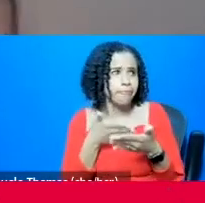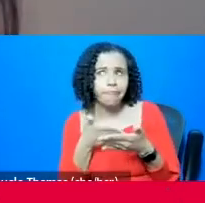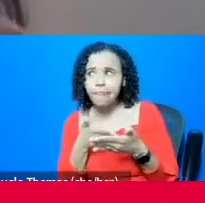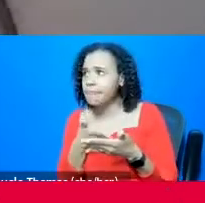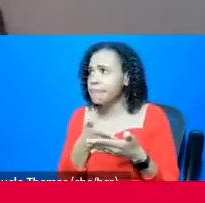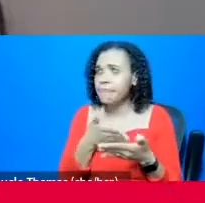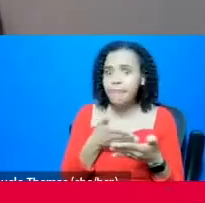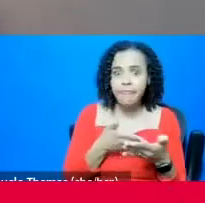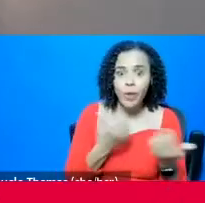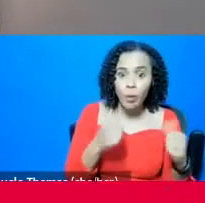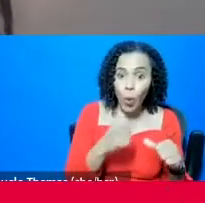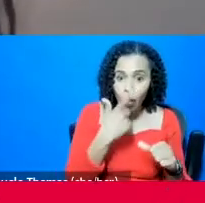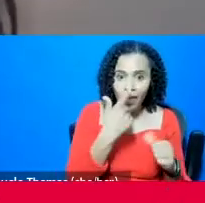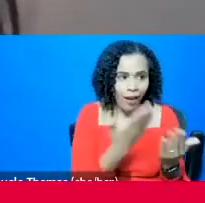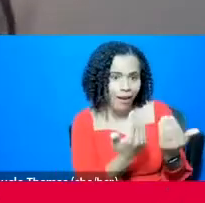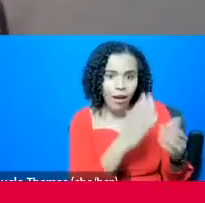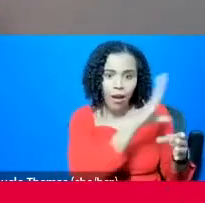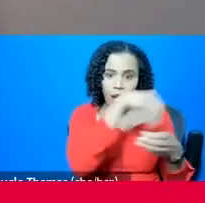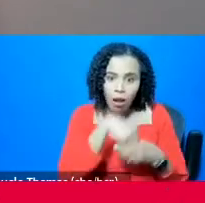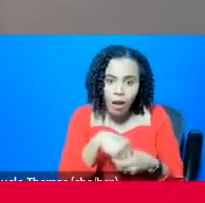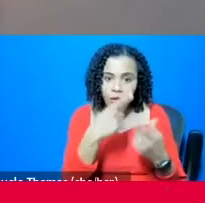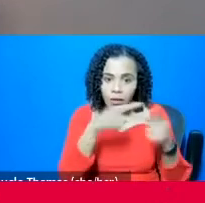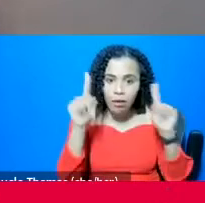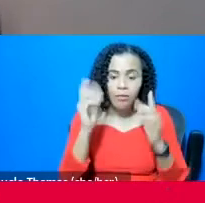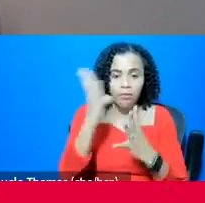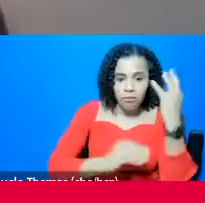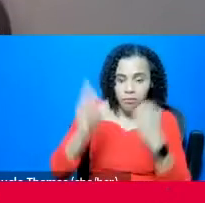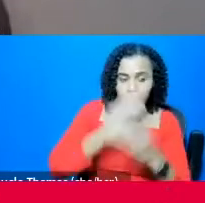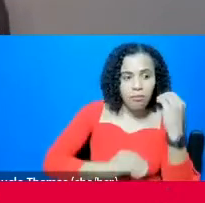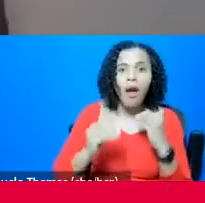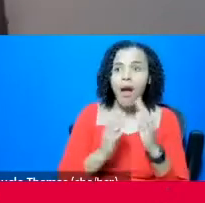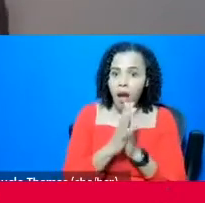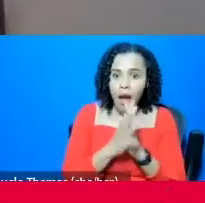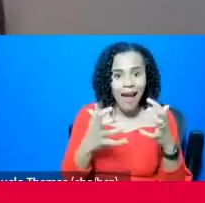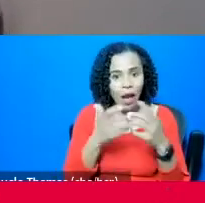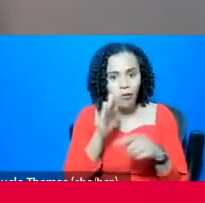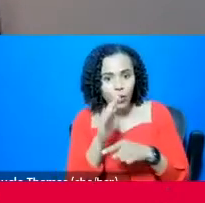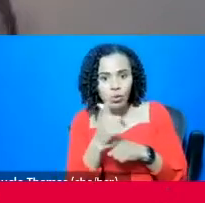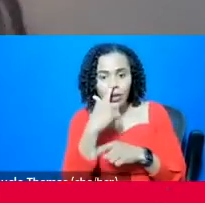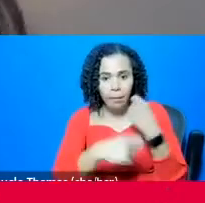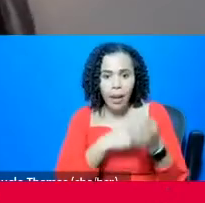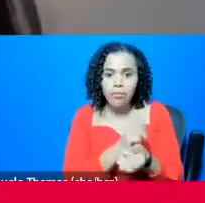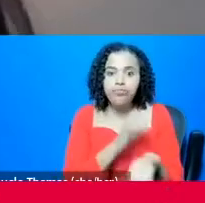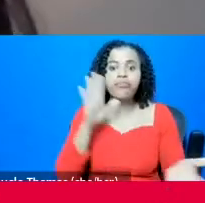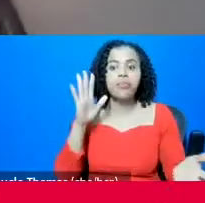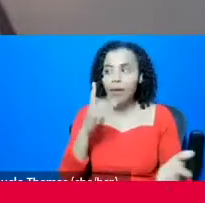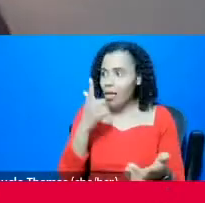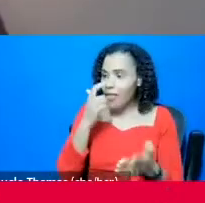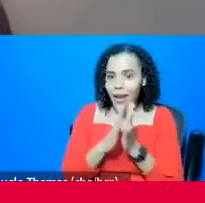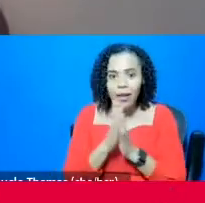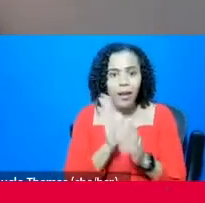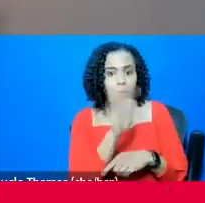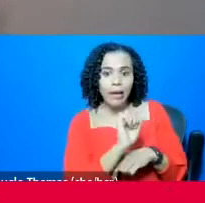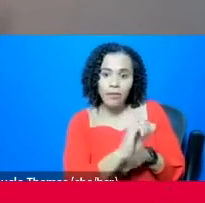an institution, shall we say, in order to learn the tools for their own liberation, in order to then go and liberate their people. So, for